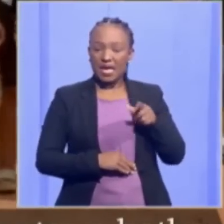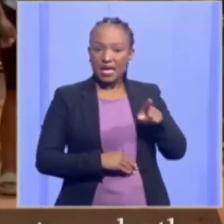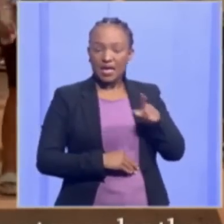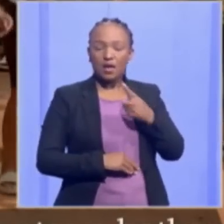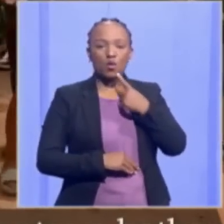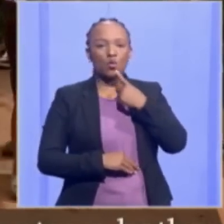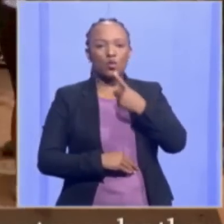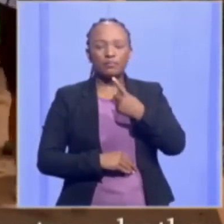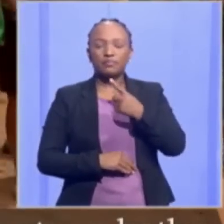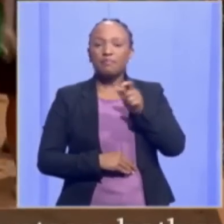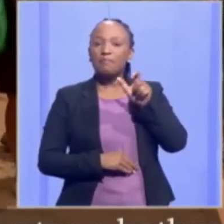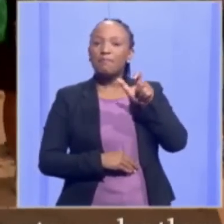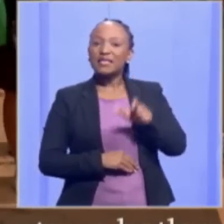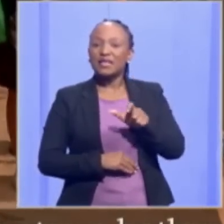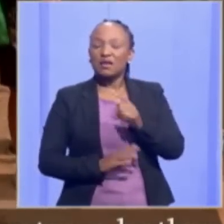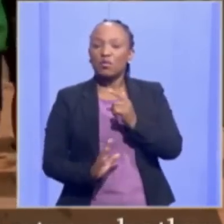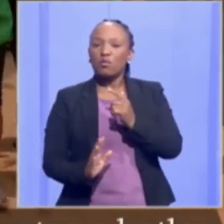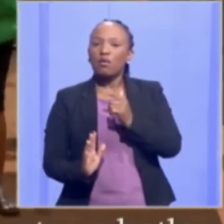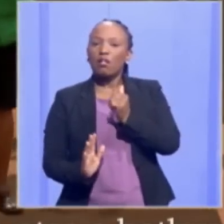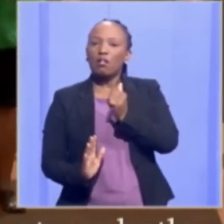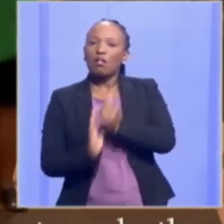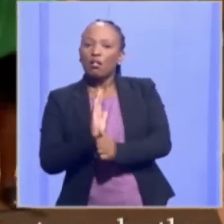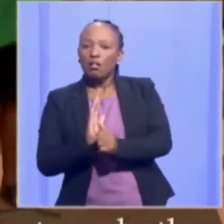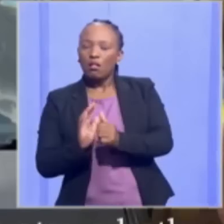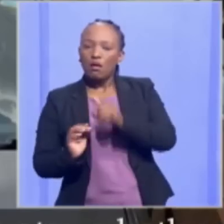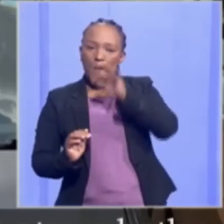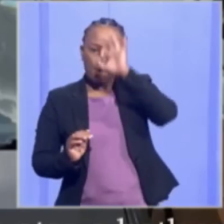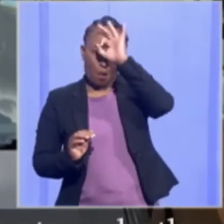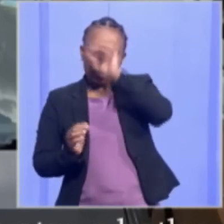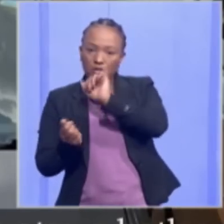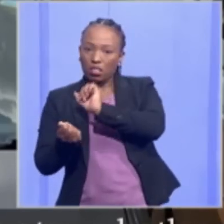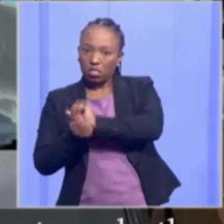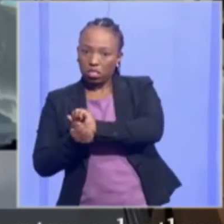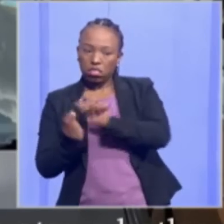sehloho o ile a hlongwa dipotso ke sepolesa ha morao a lokollwa.